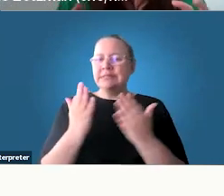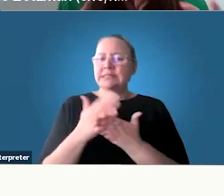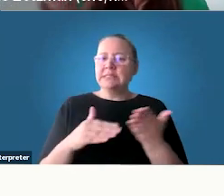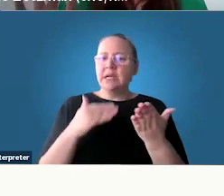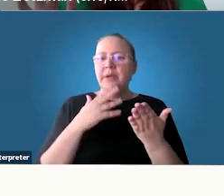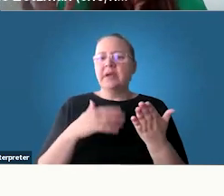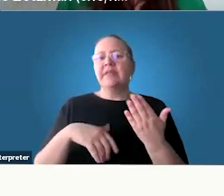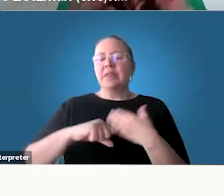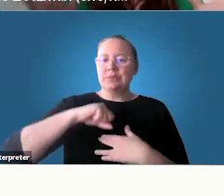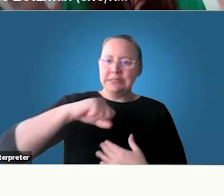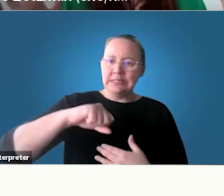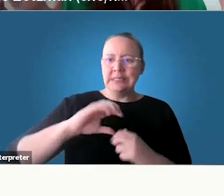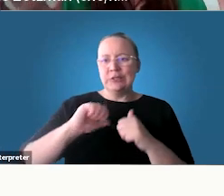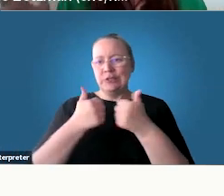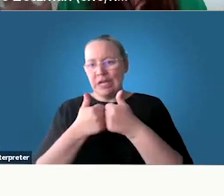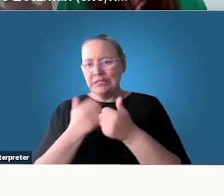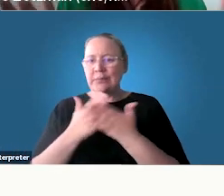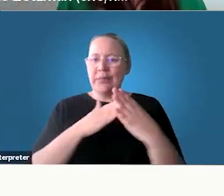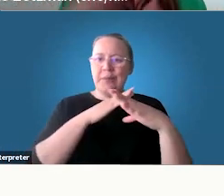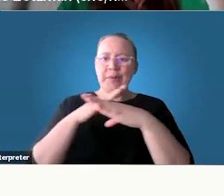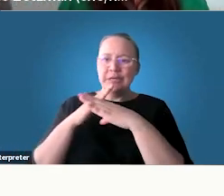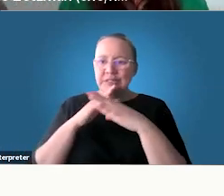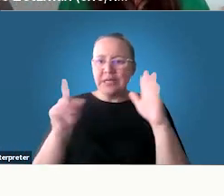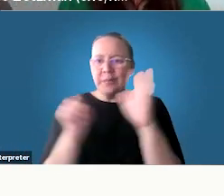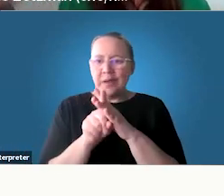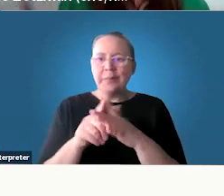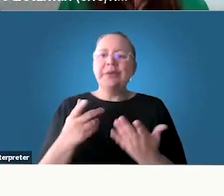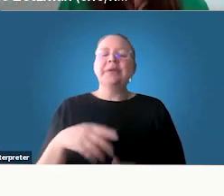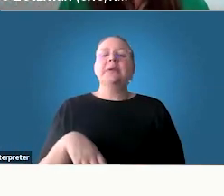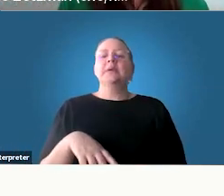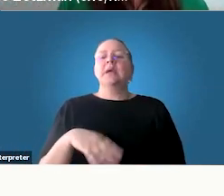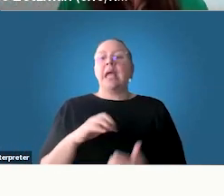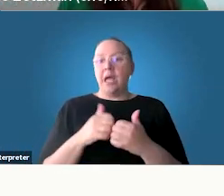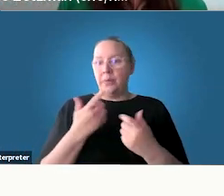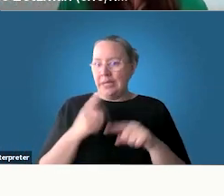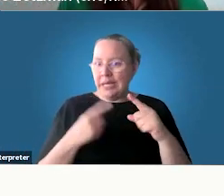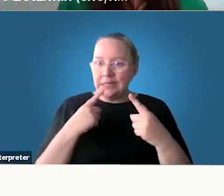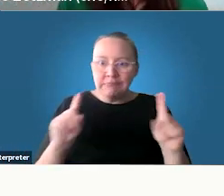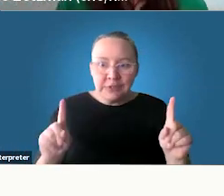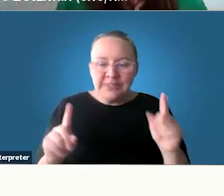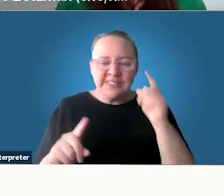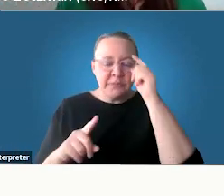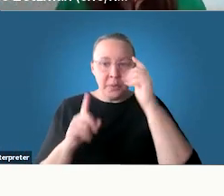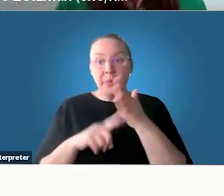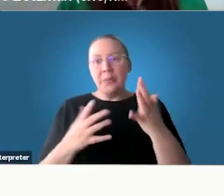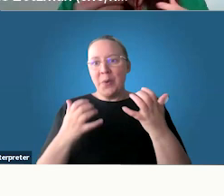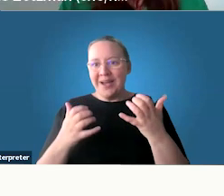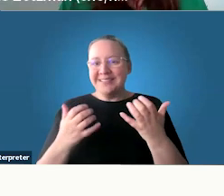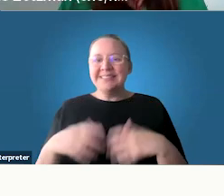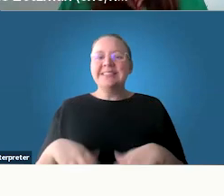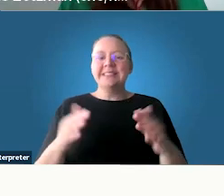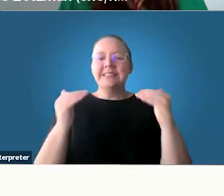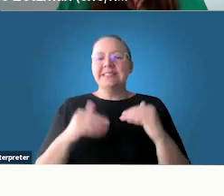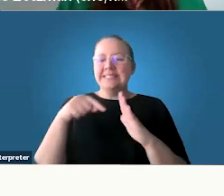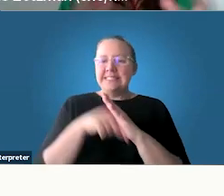the resistance and challenges, some of the roadblocks that are out there that keep us from achieving the world that we want to see. We'll talk about the